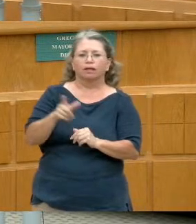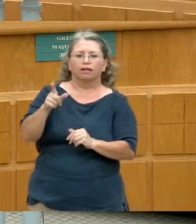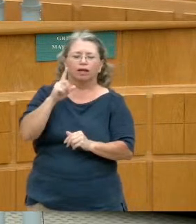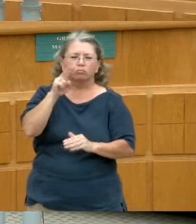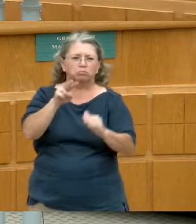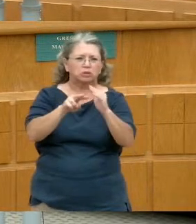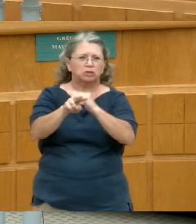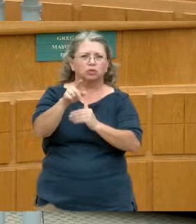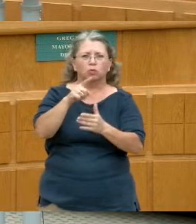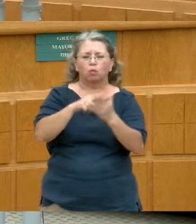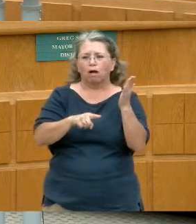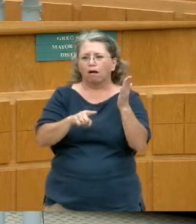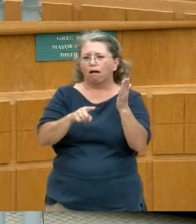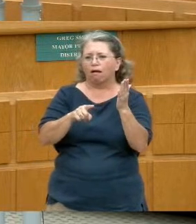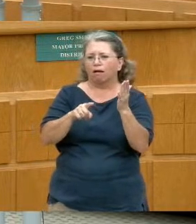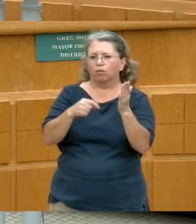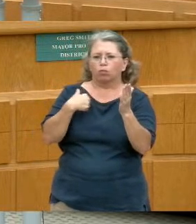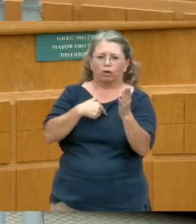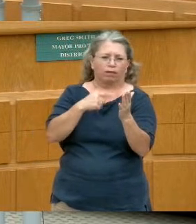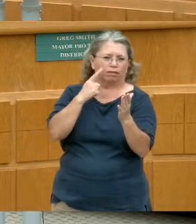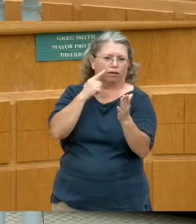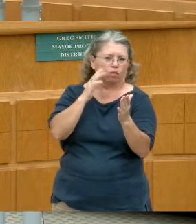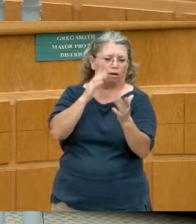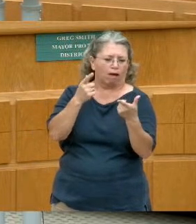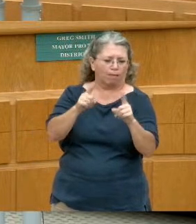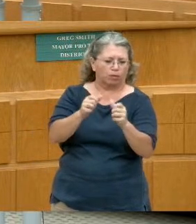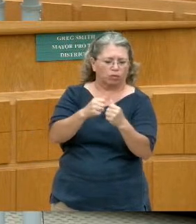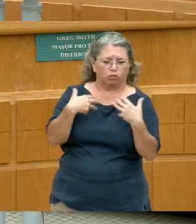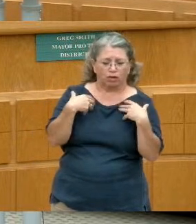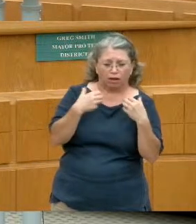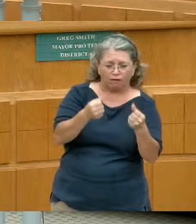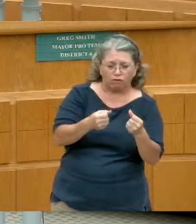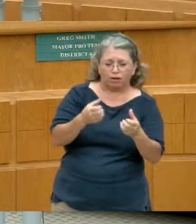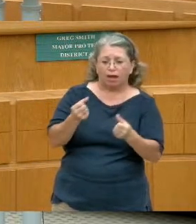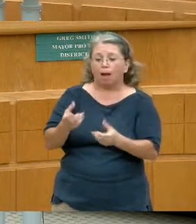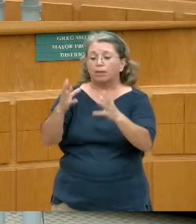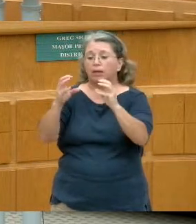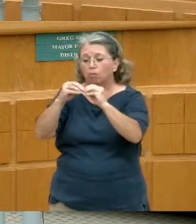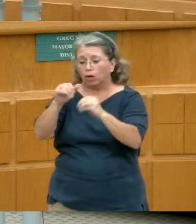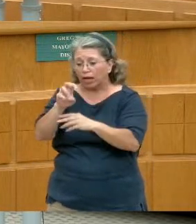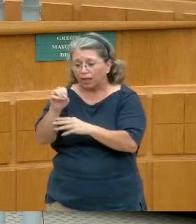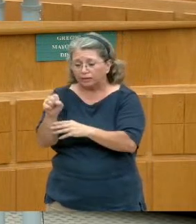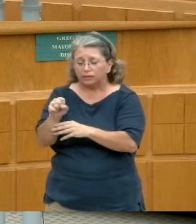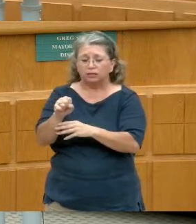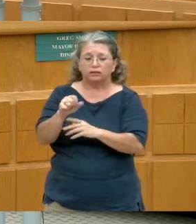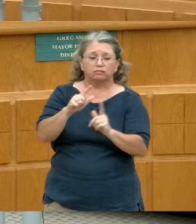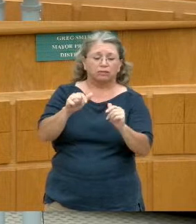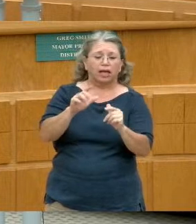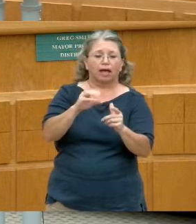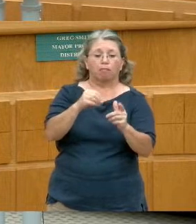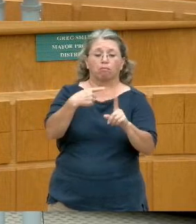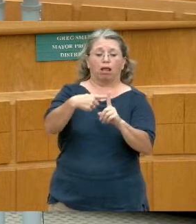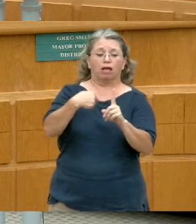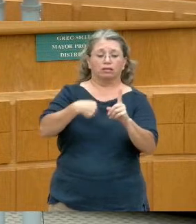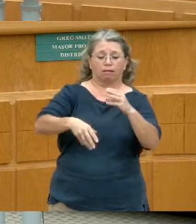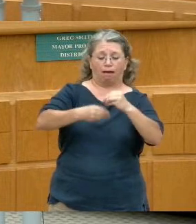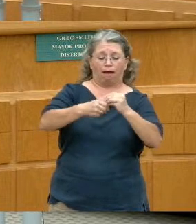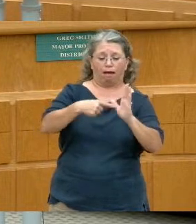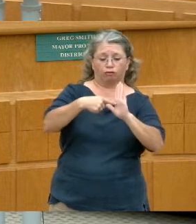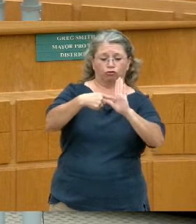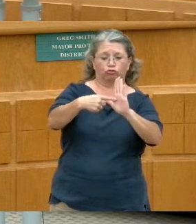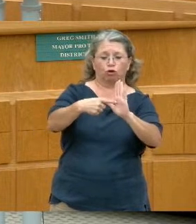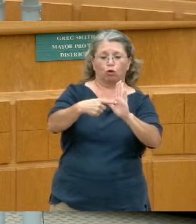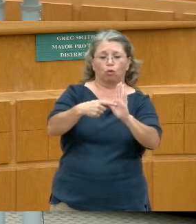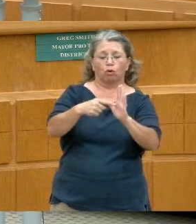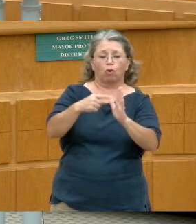or for more cases. And they've also been showing how preventative measures like wearing face masks, social distancing, staying